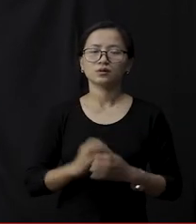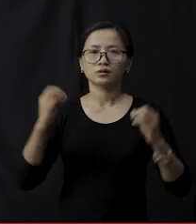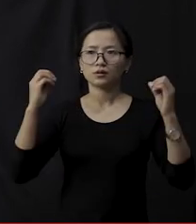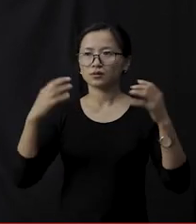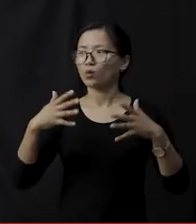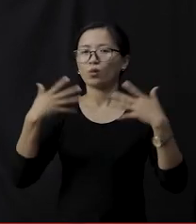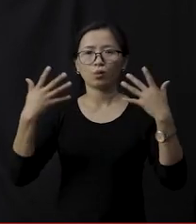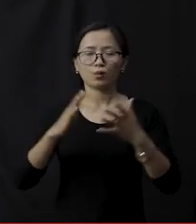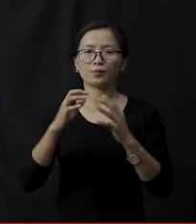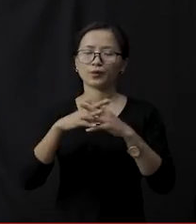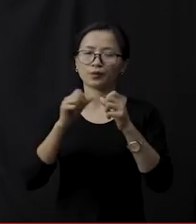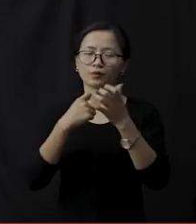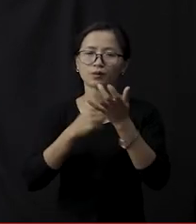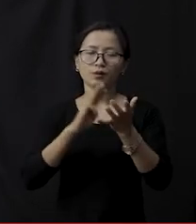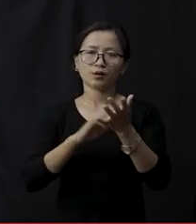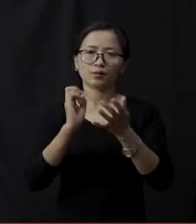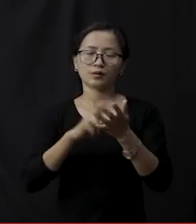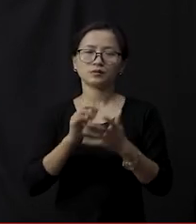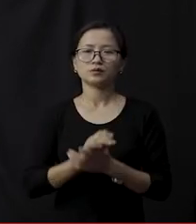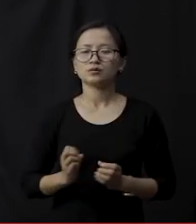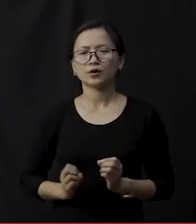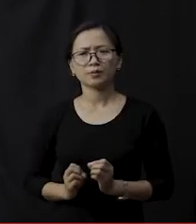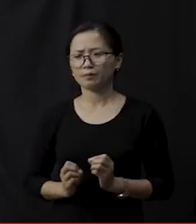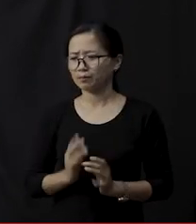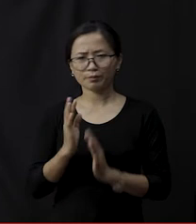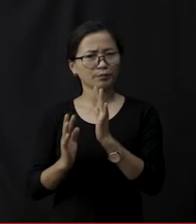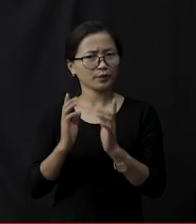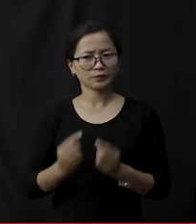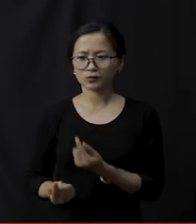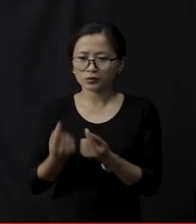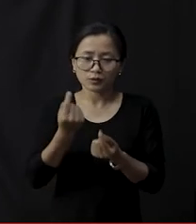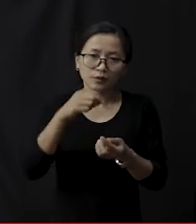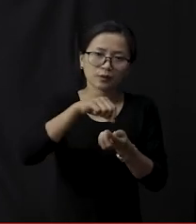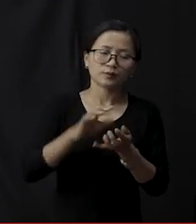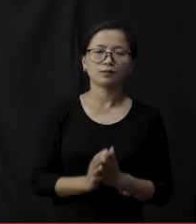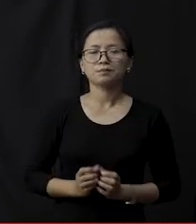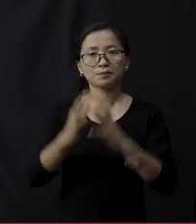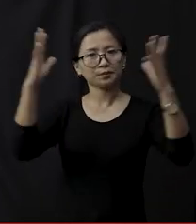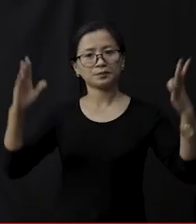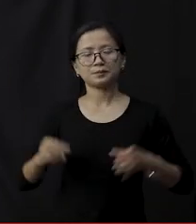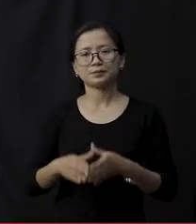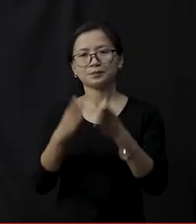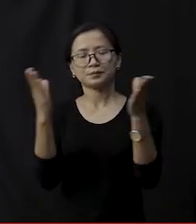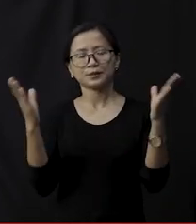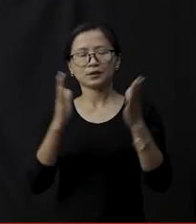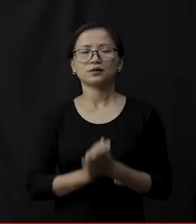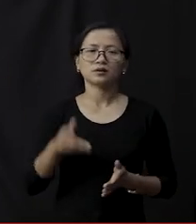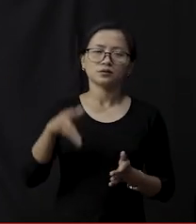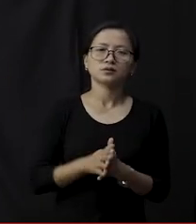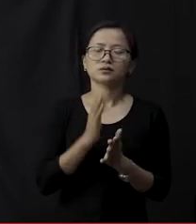To prevent this global warming, students, we should plant more trees. Okay? Because it is